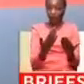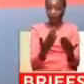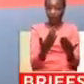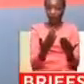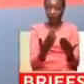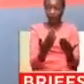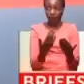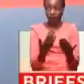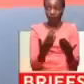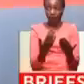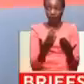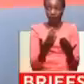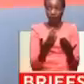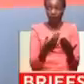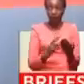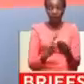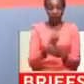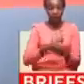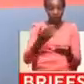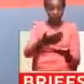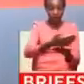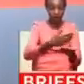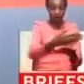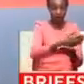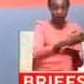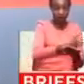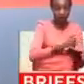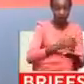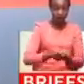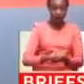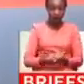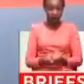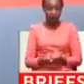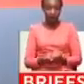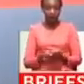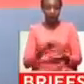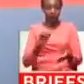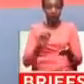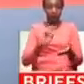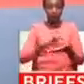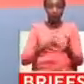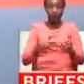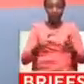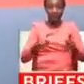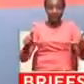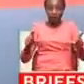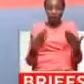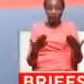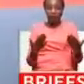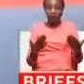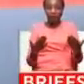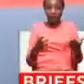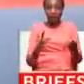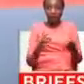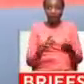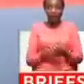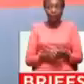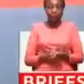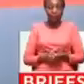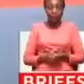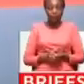long stick that's used for harvesting. So it's a long stem with a very sharp blade at the